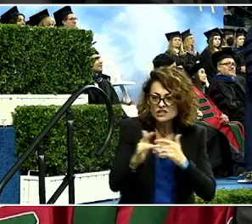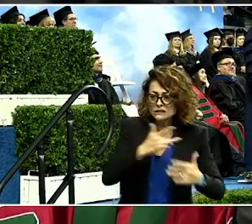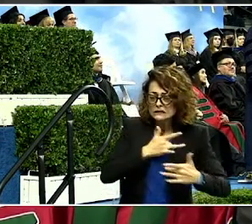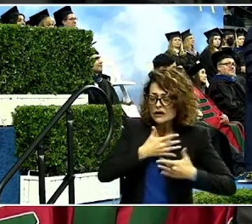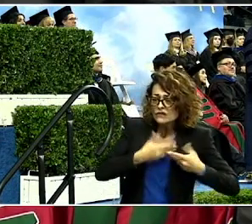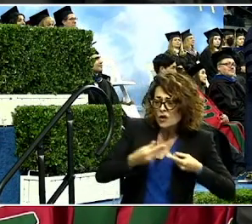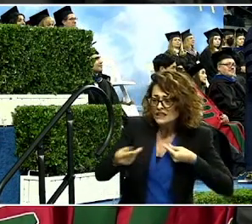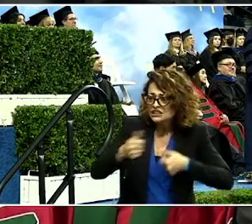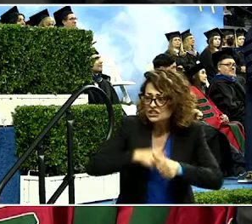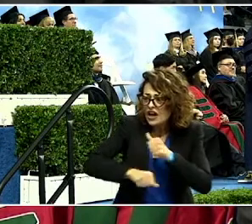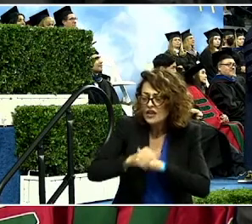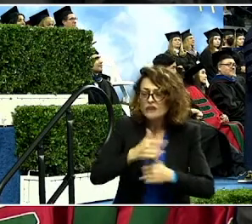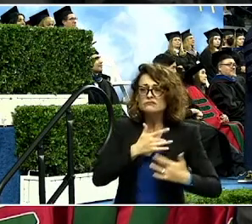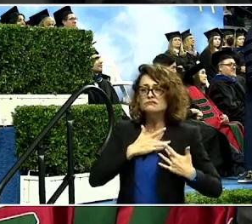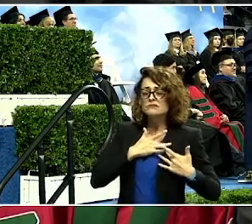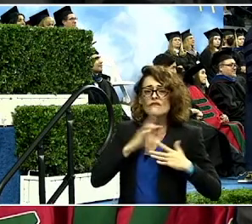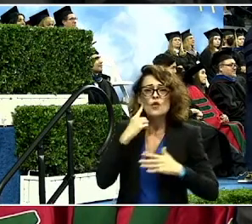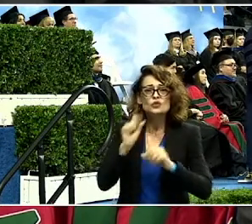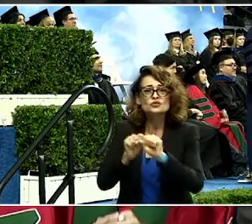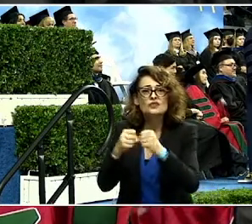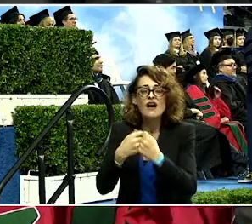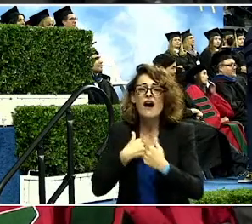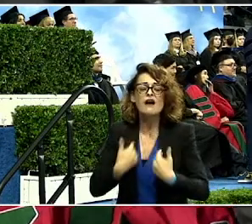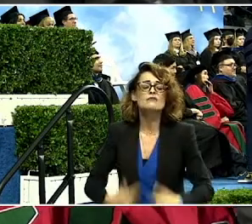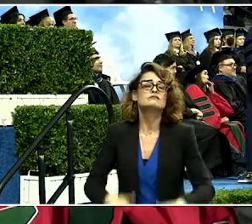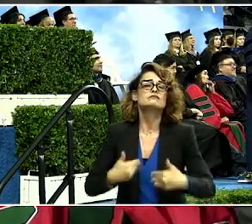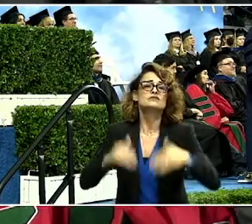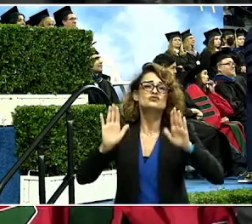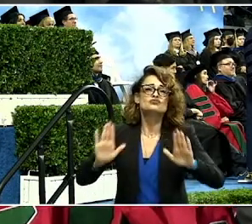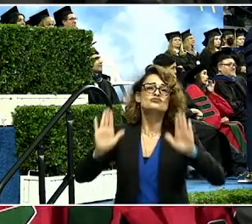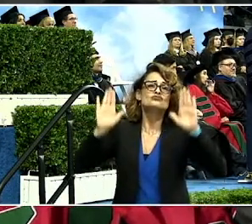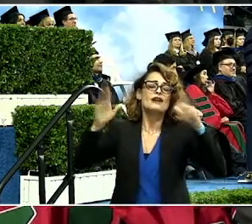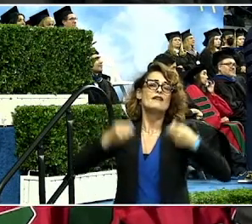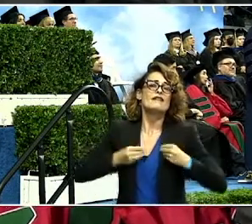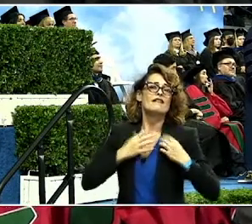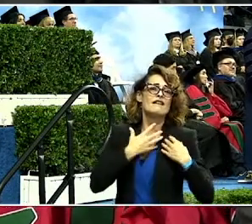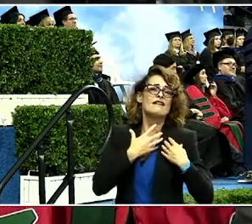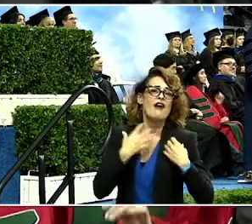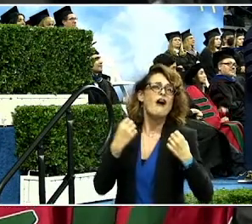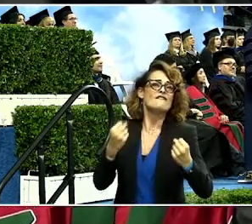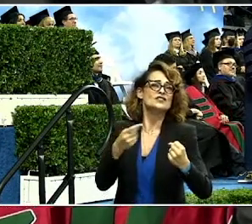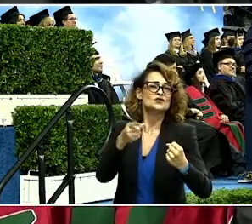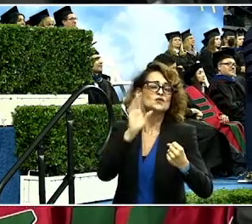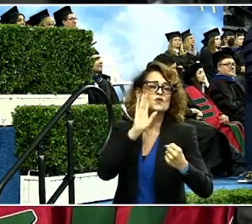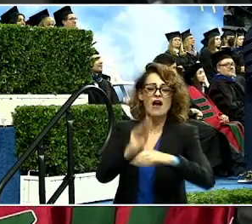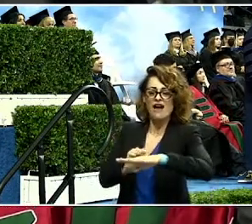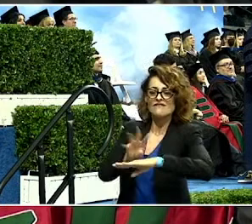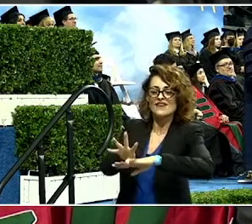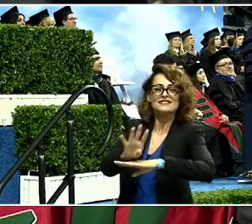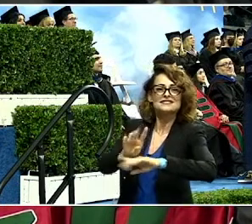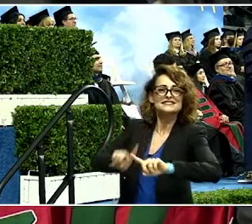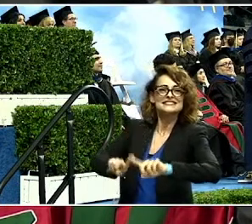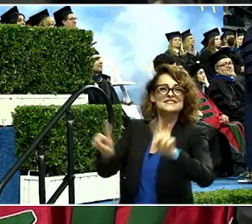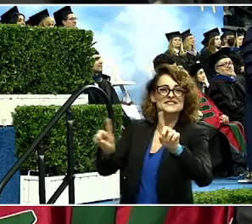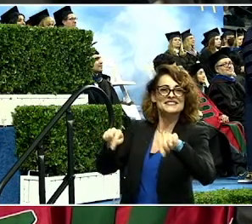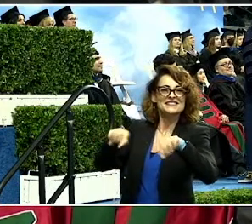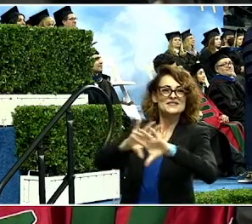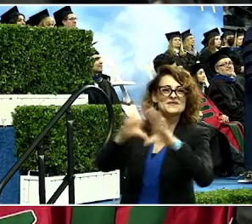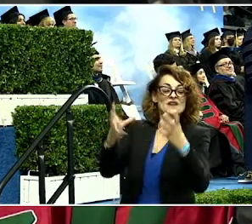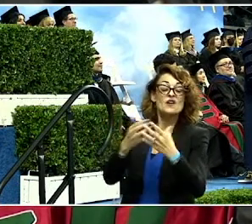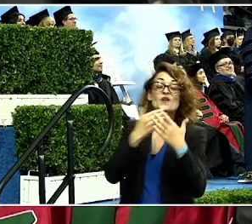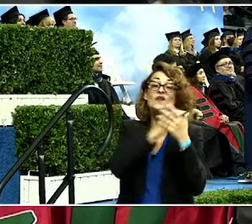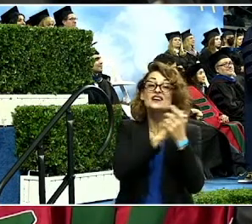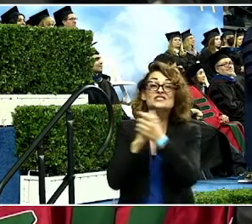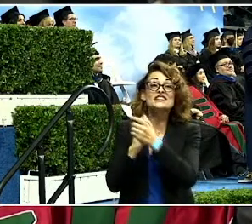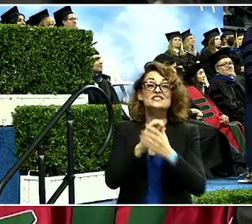your concern for society. I have great confidence that you're all going to make a difference. So congratulations to the UCLA class of